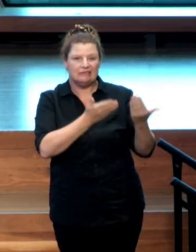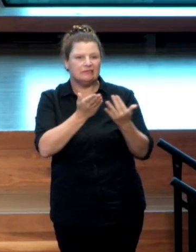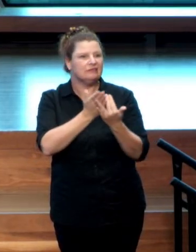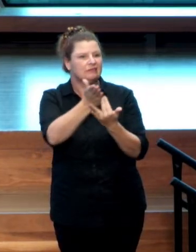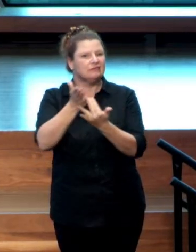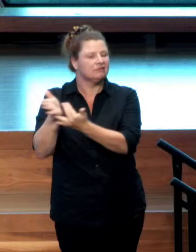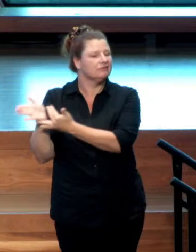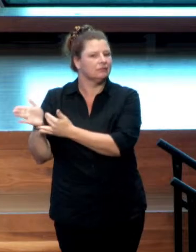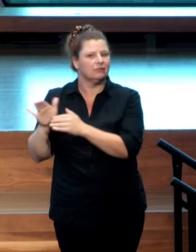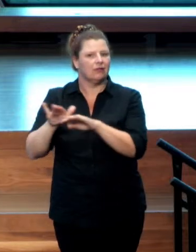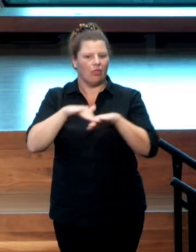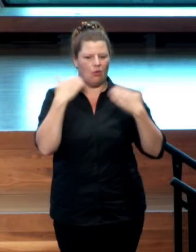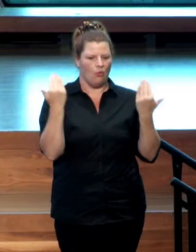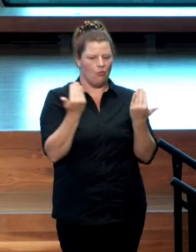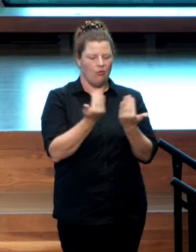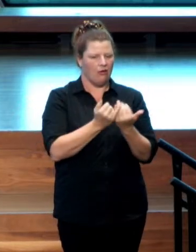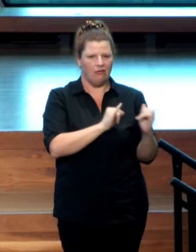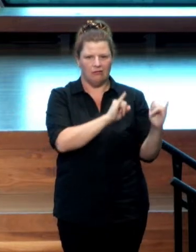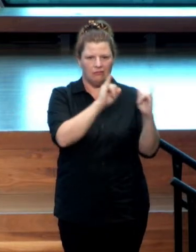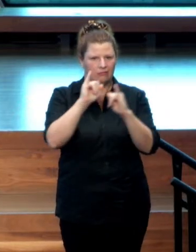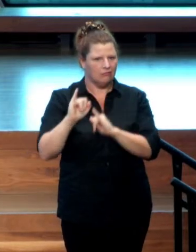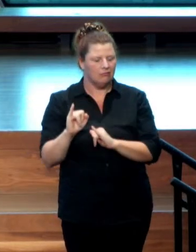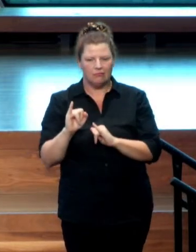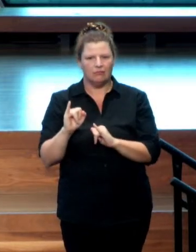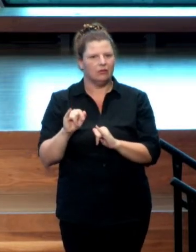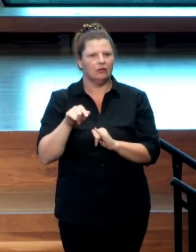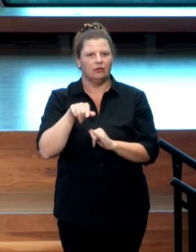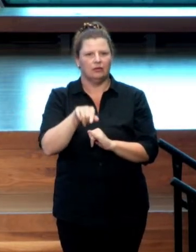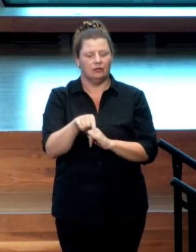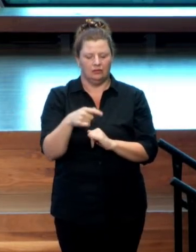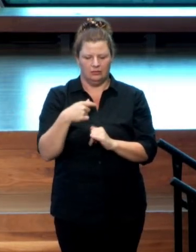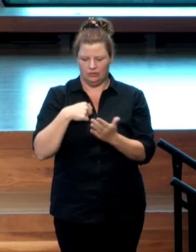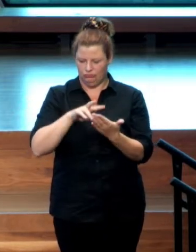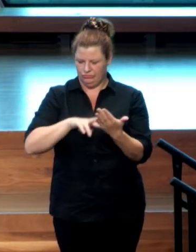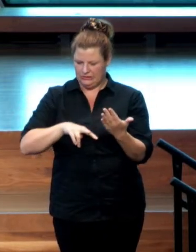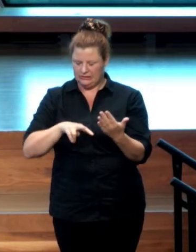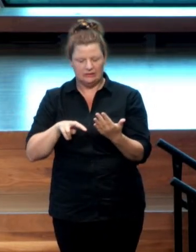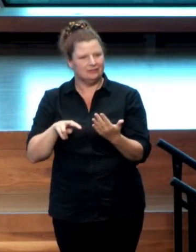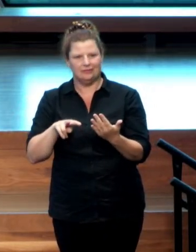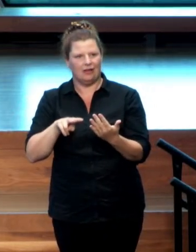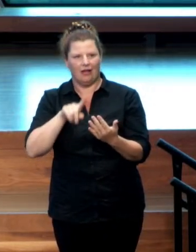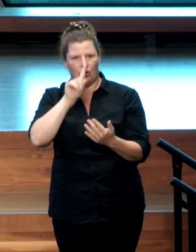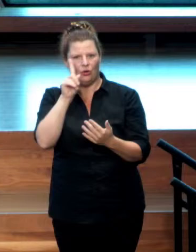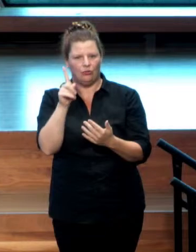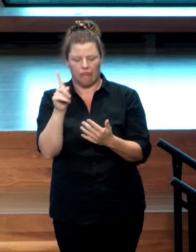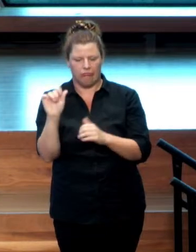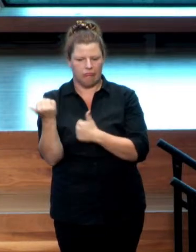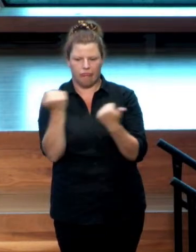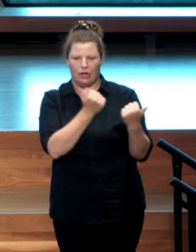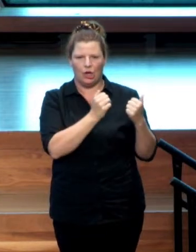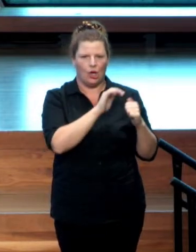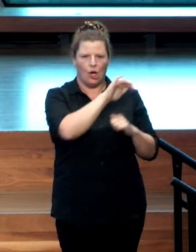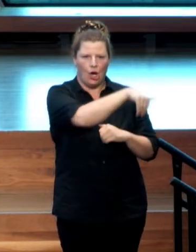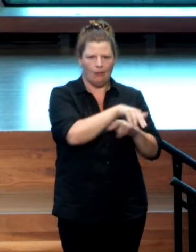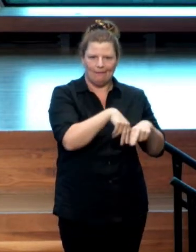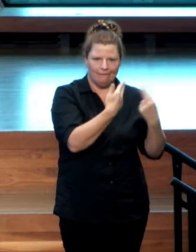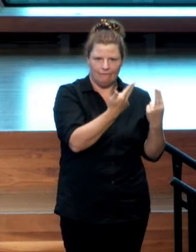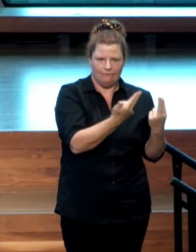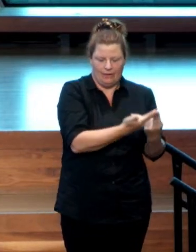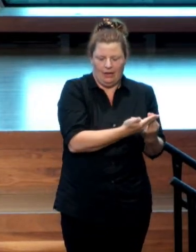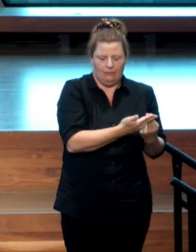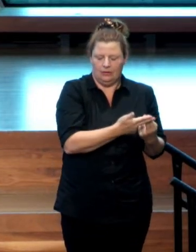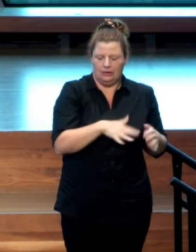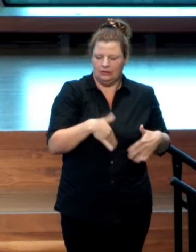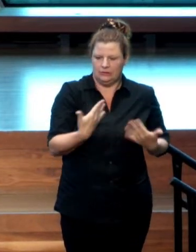horrific to read, and to the point where I wouldn't bring it home to my family. I couldn't bear to have